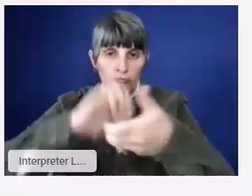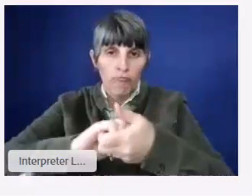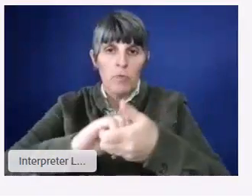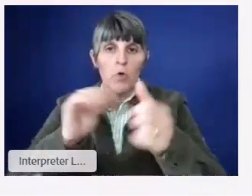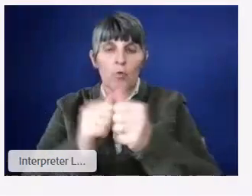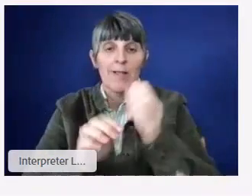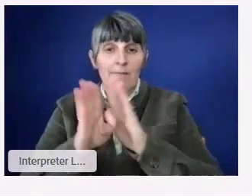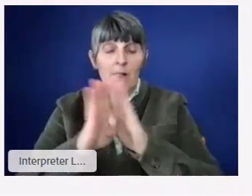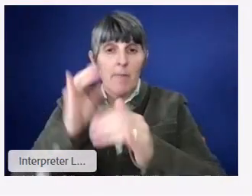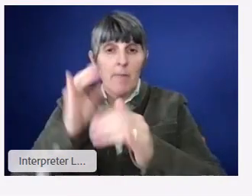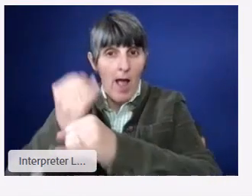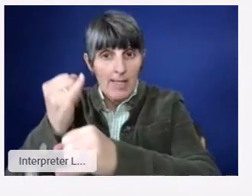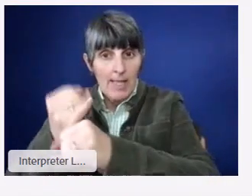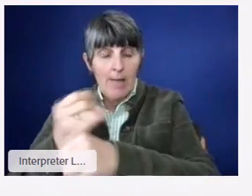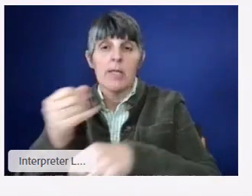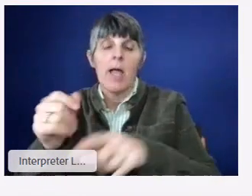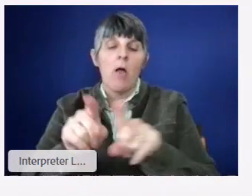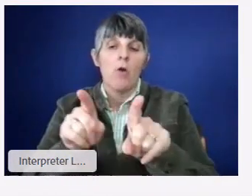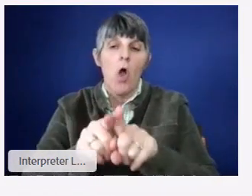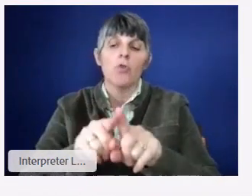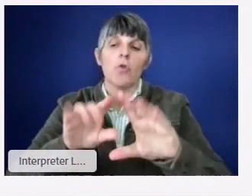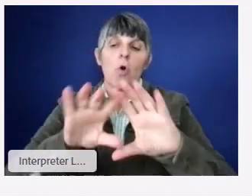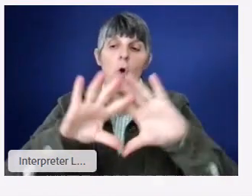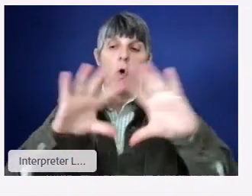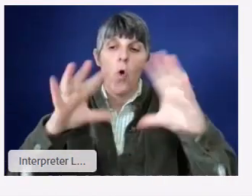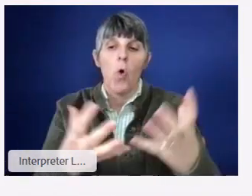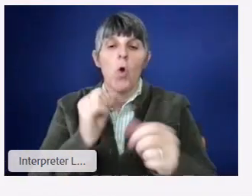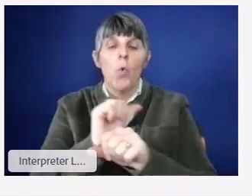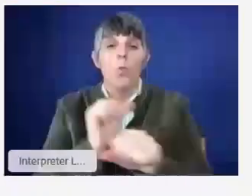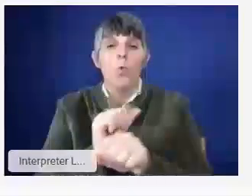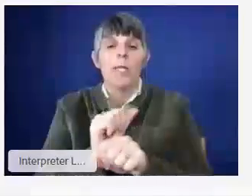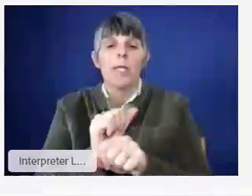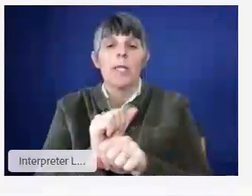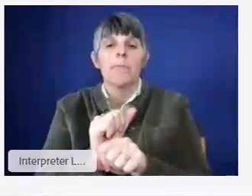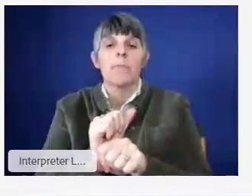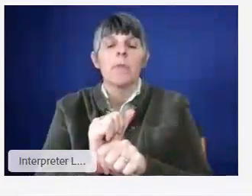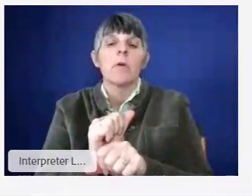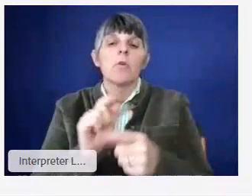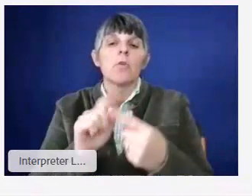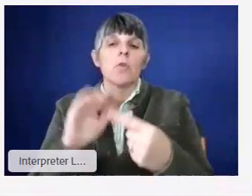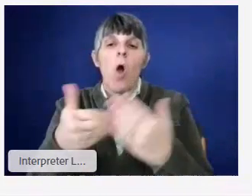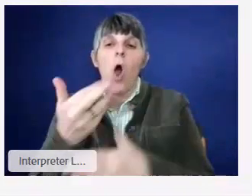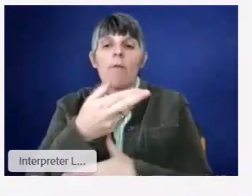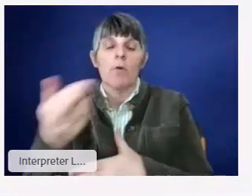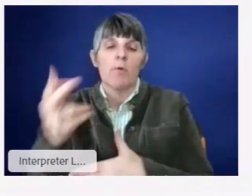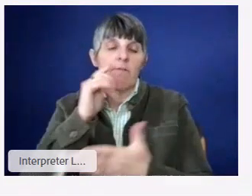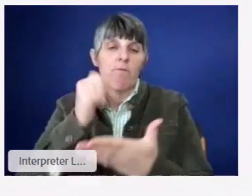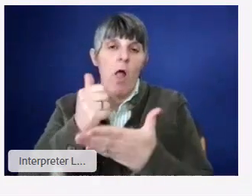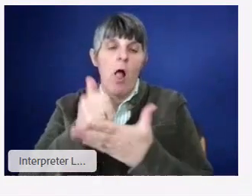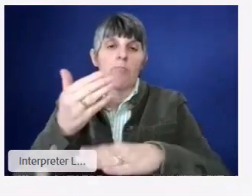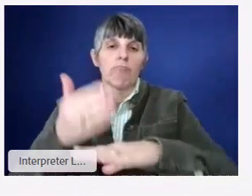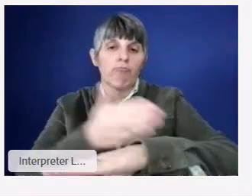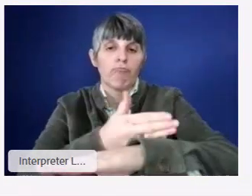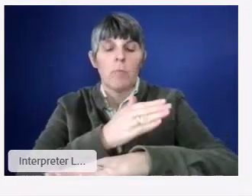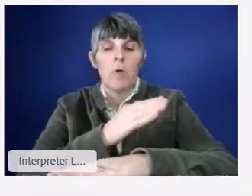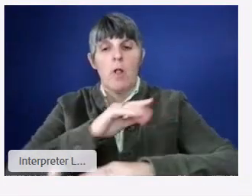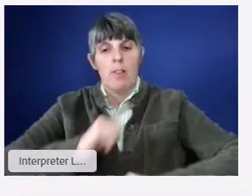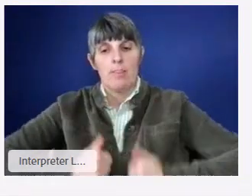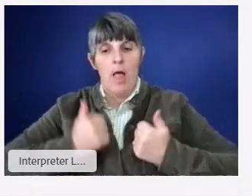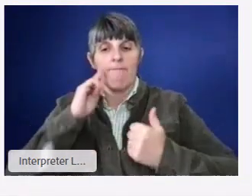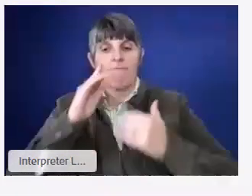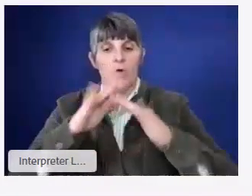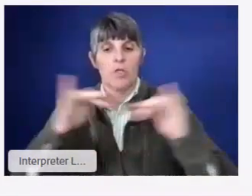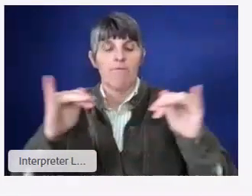campus and that we are collectively working to leverage all of our resources to help improve the quality of life for our diverse group